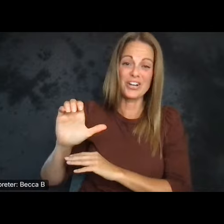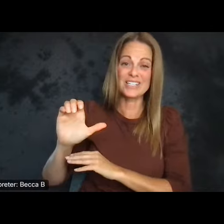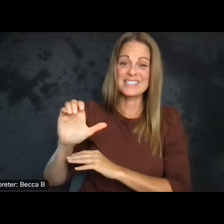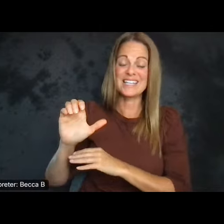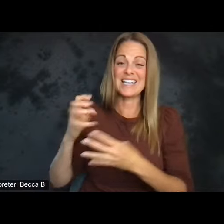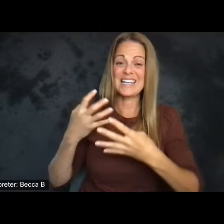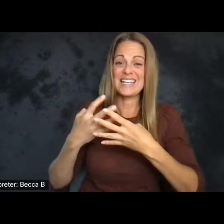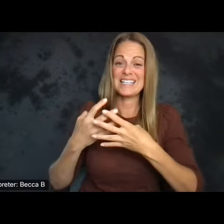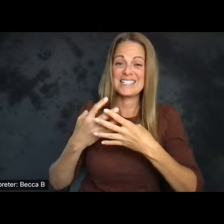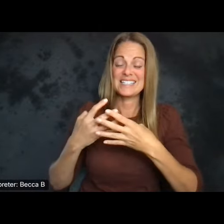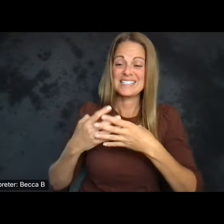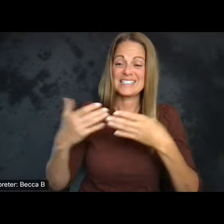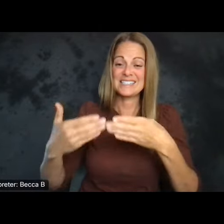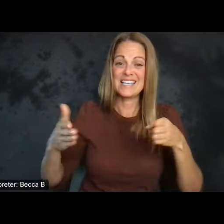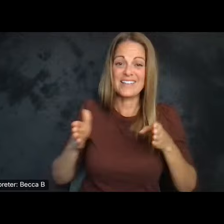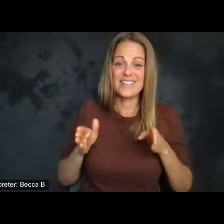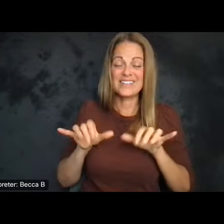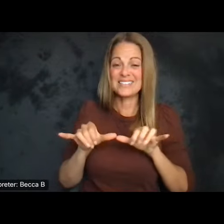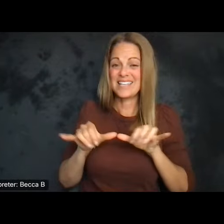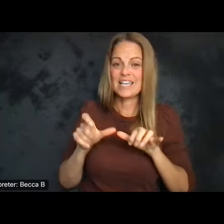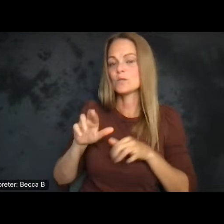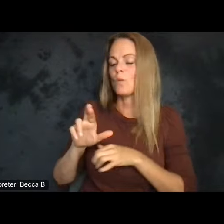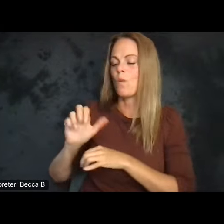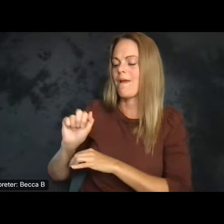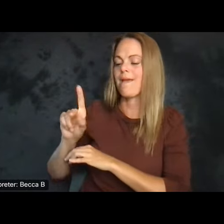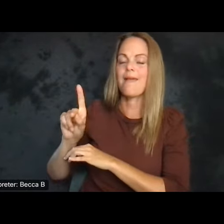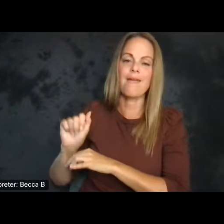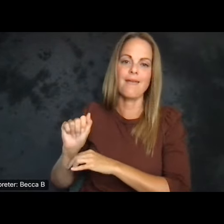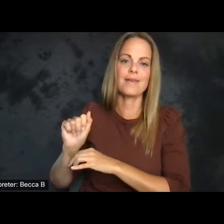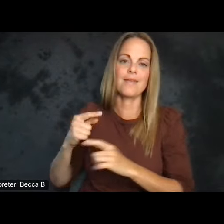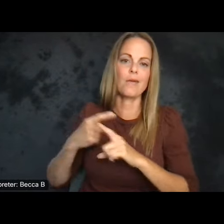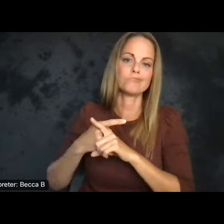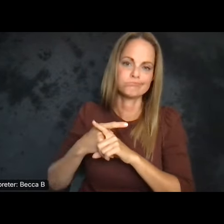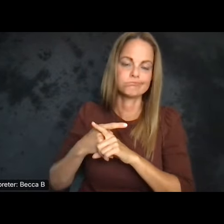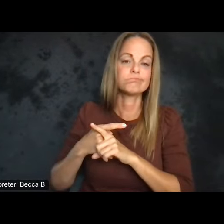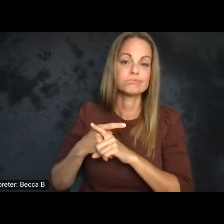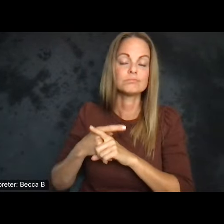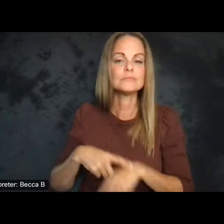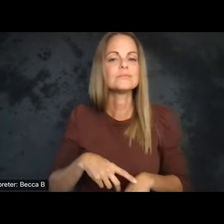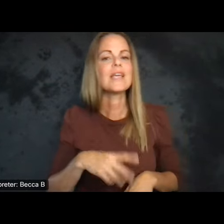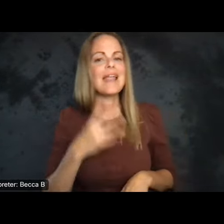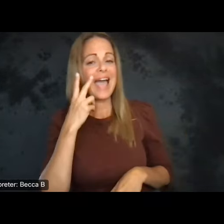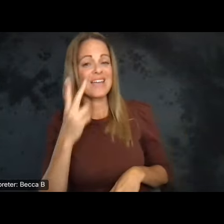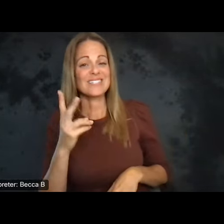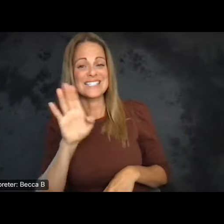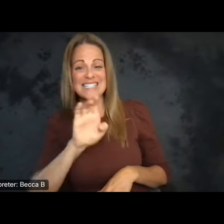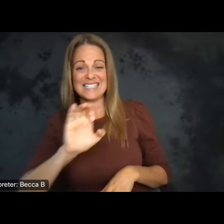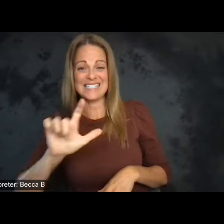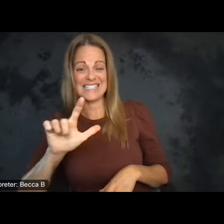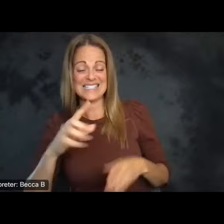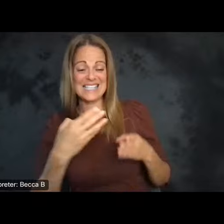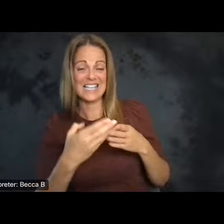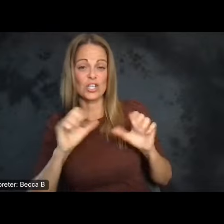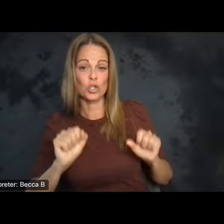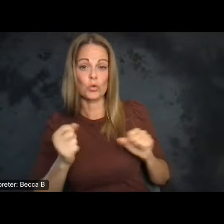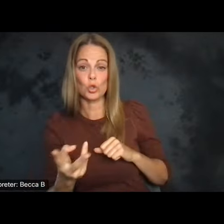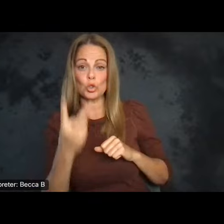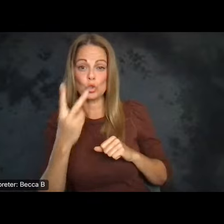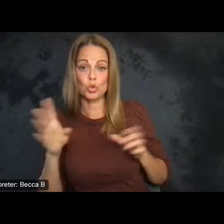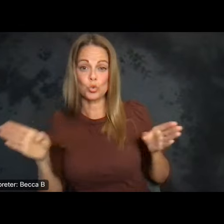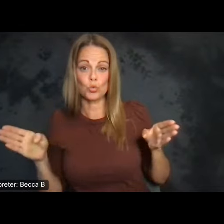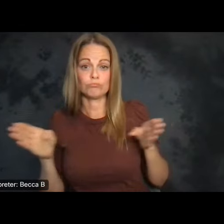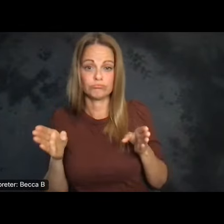any ADA issues with that. Okay. Could the cells, I've seen them cells, could they be combined to put 2 into